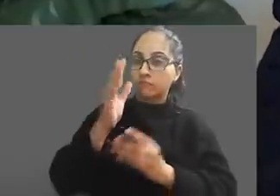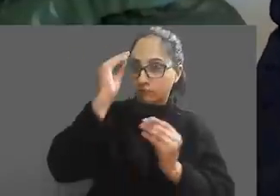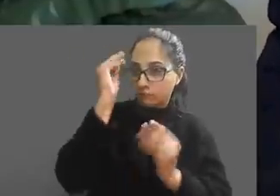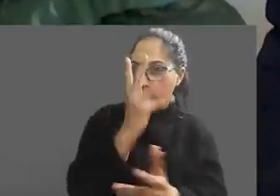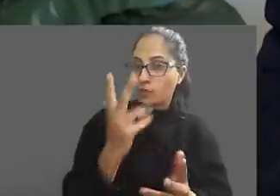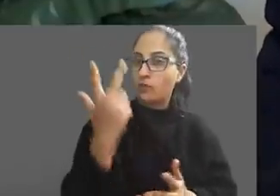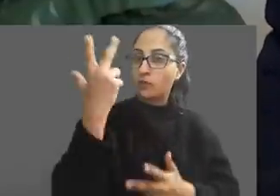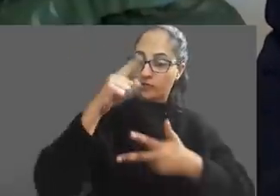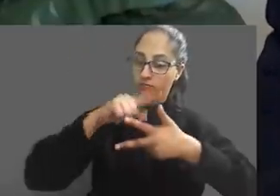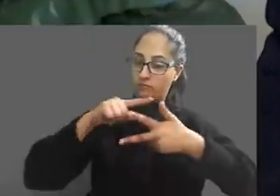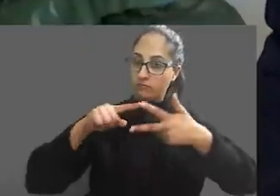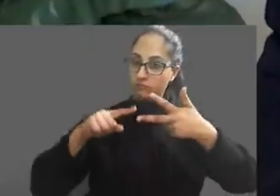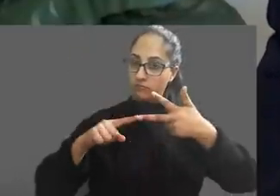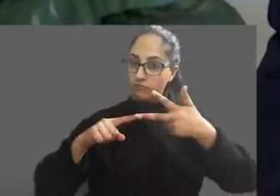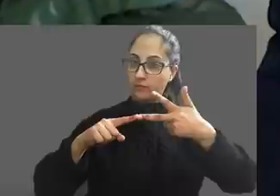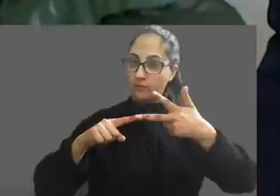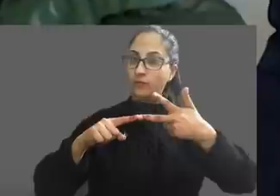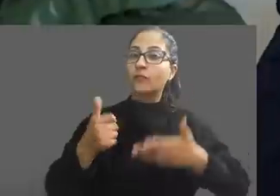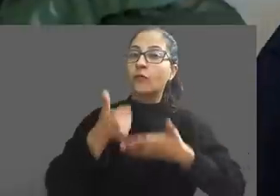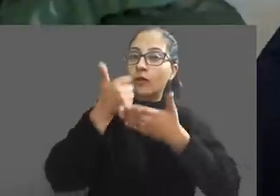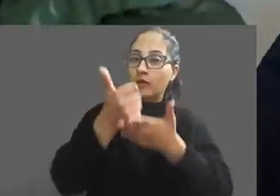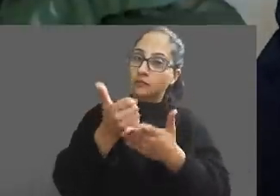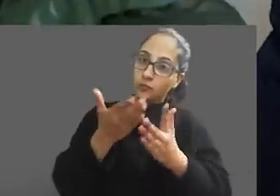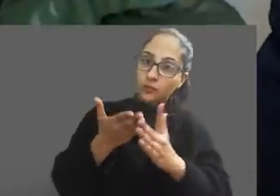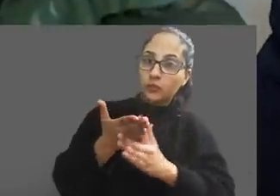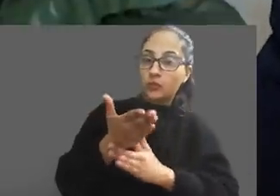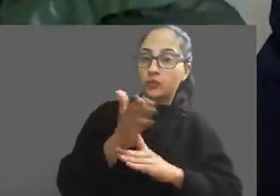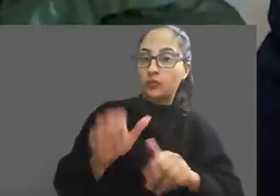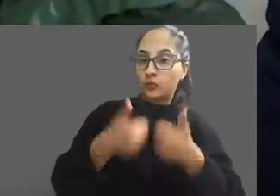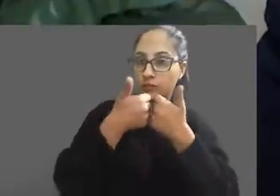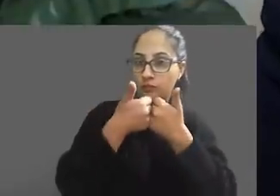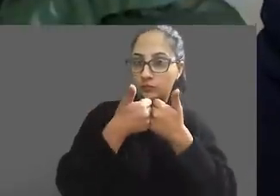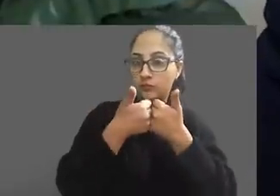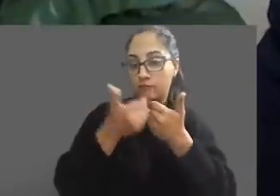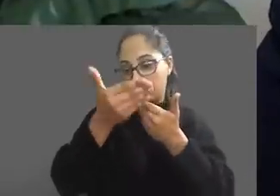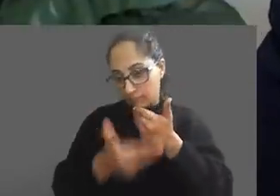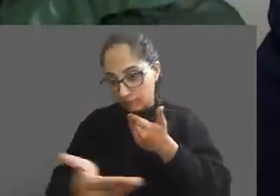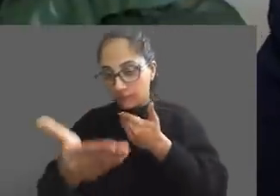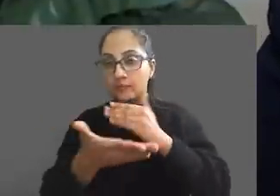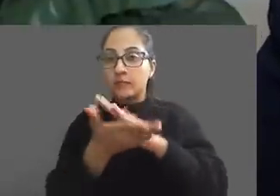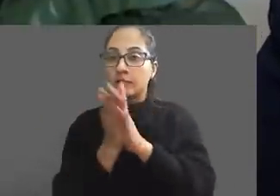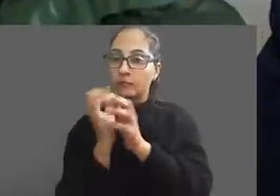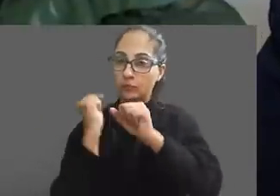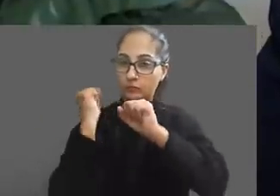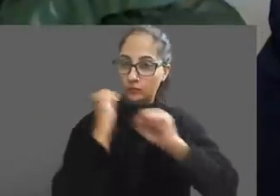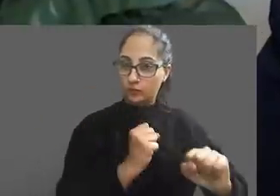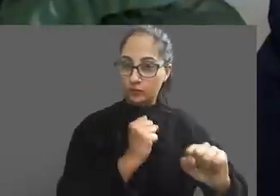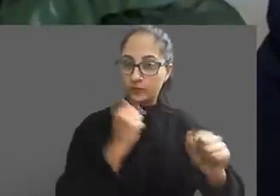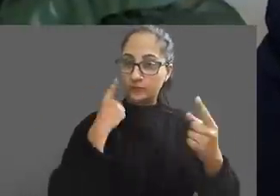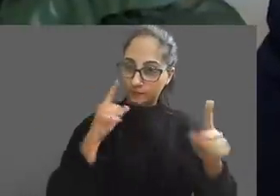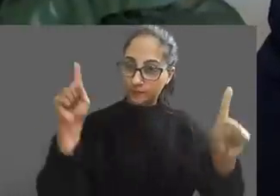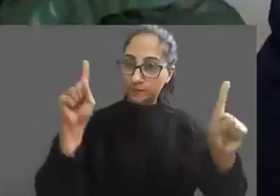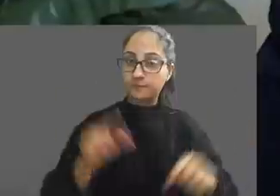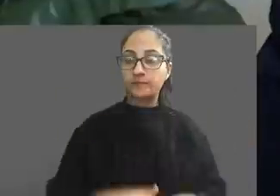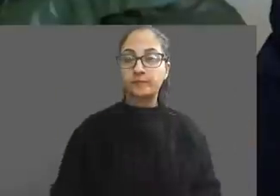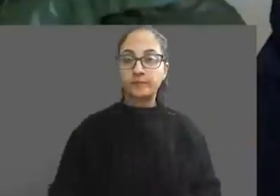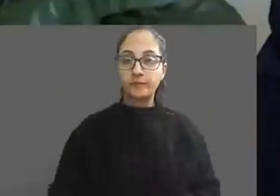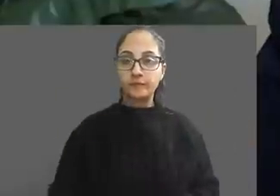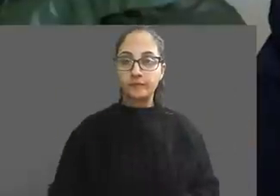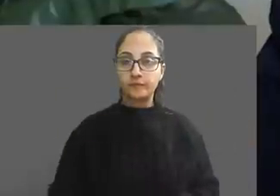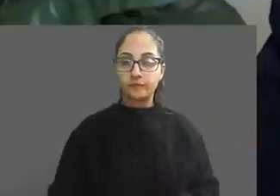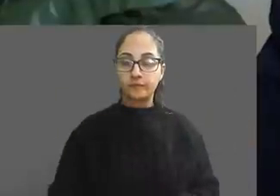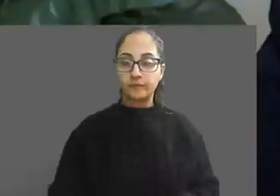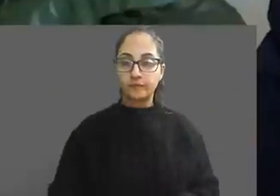faith helps us ease adversity. And finally, one time-tested tradition to carry us through